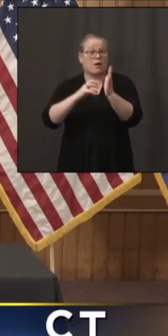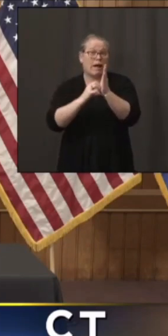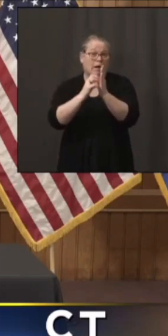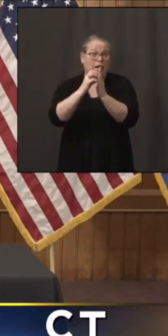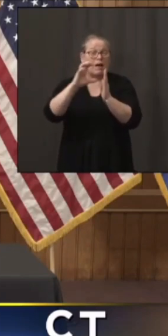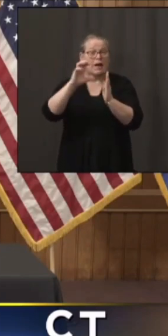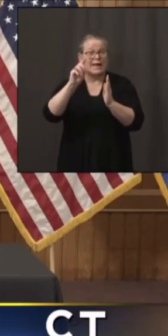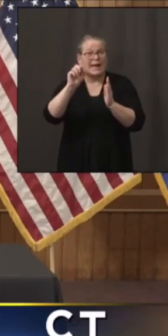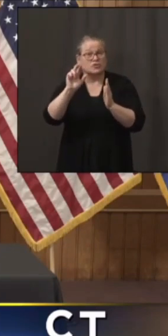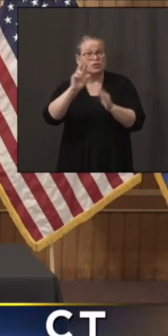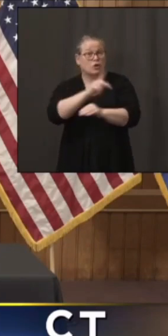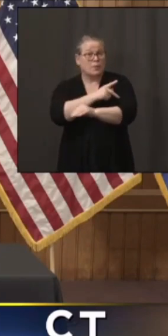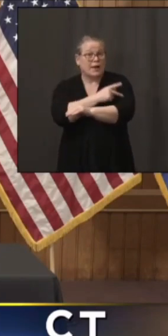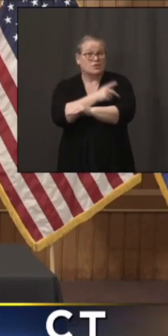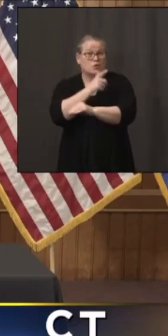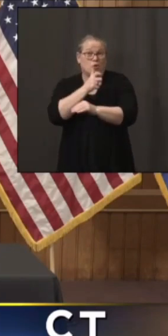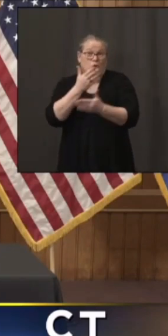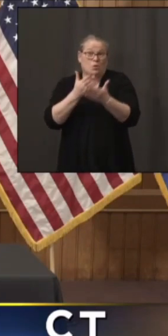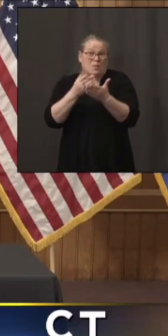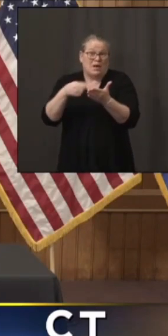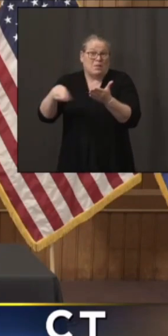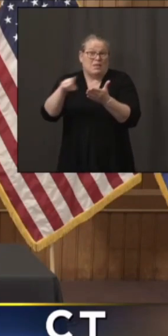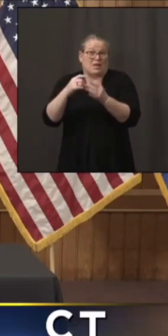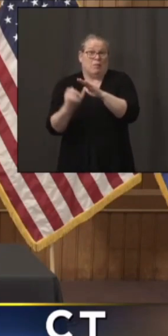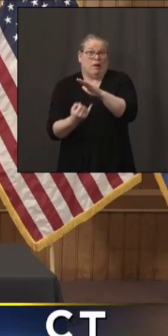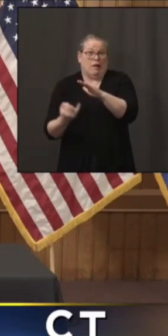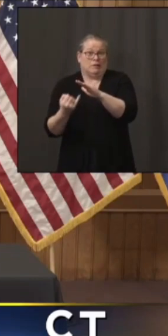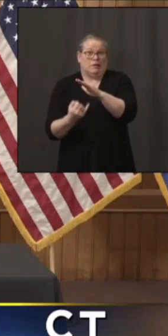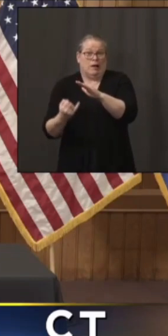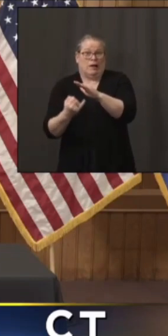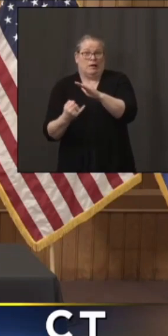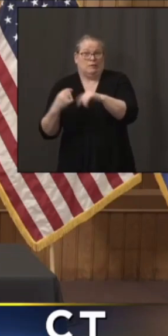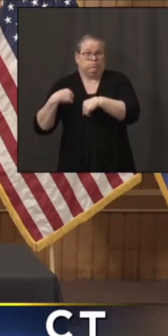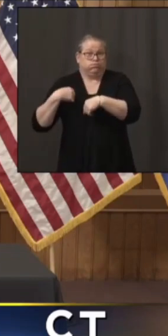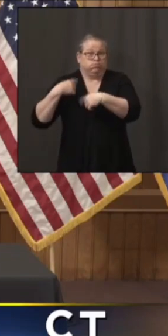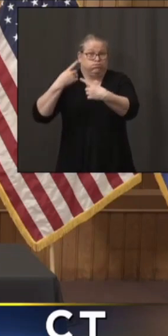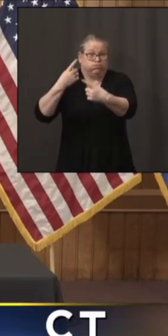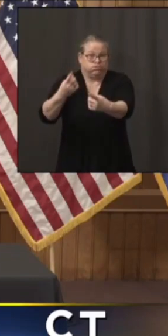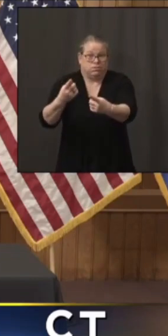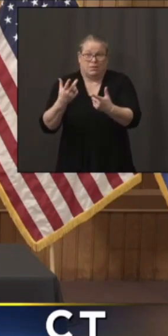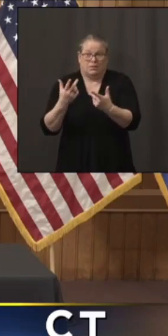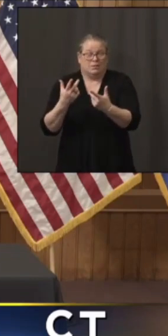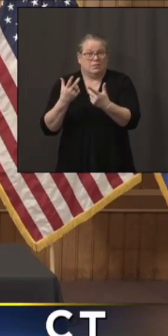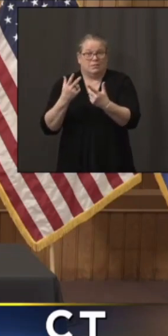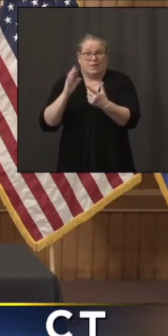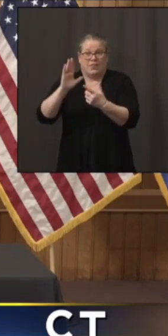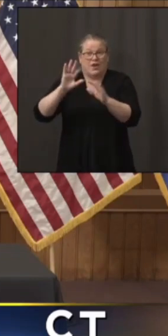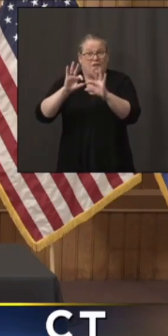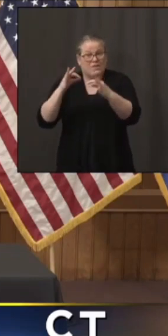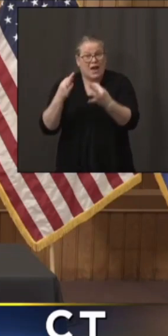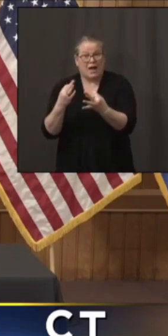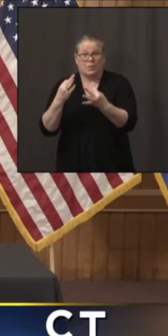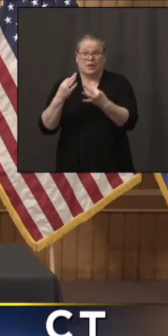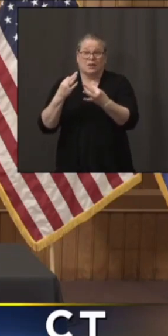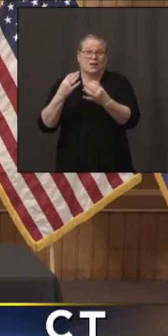patients who have probably been very isolated and unable to see their loved ones during this